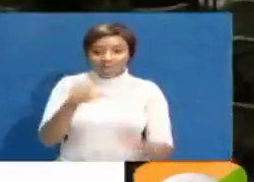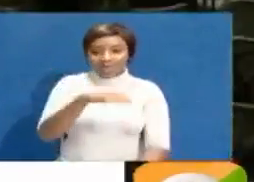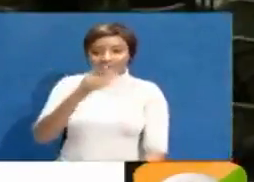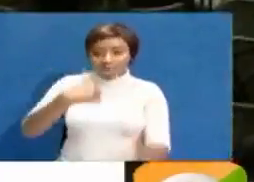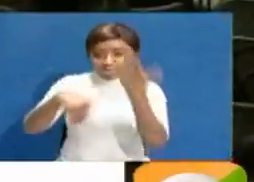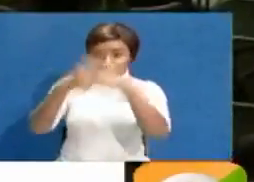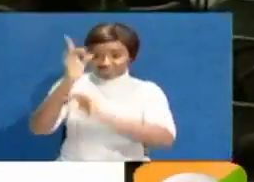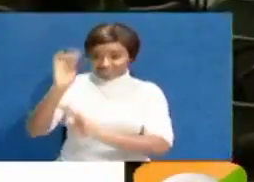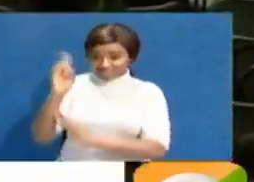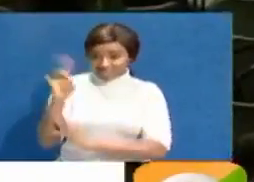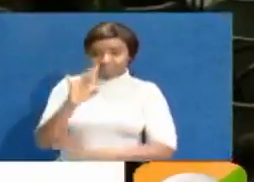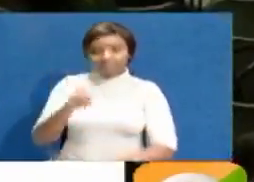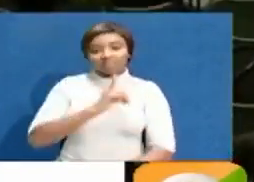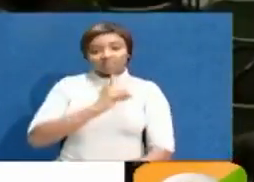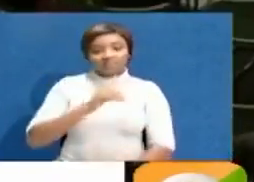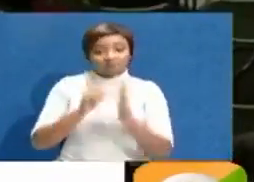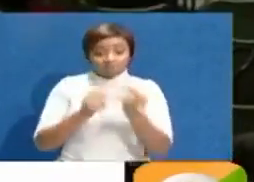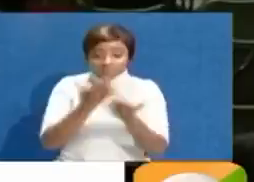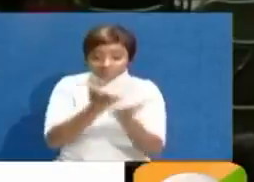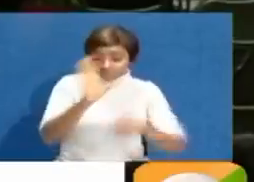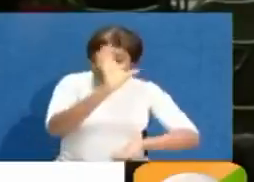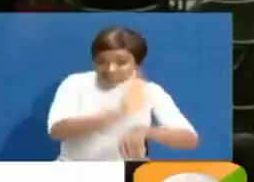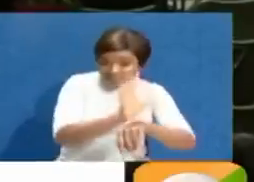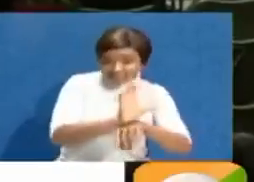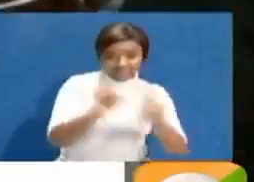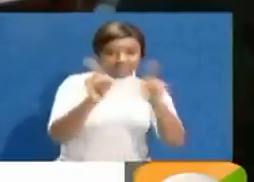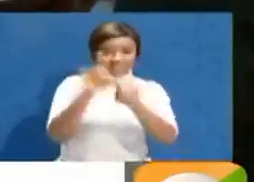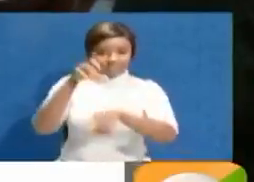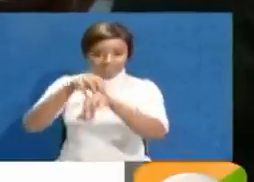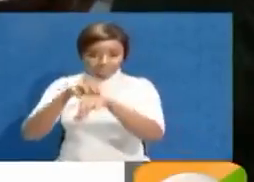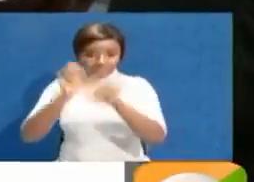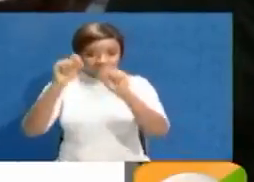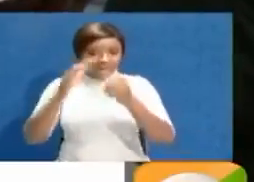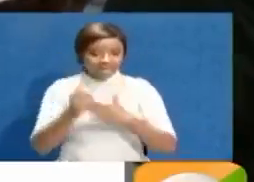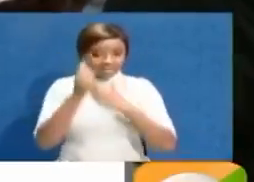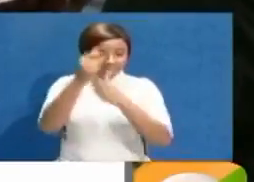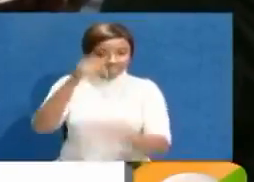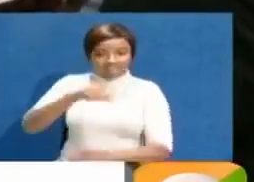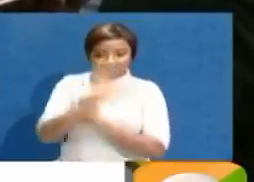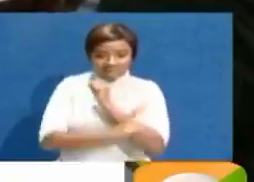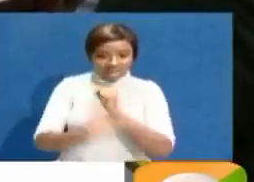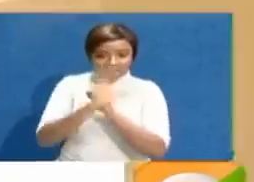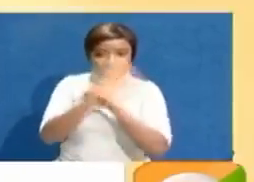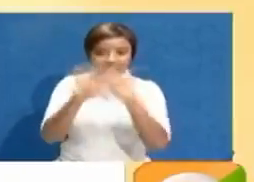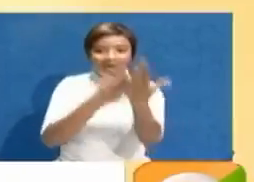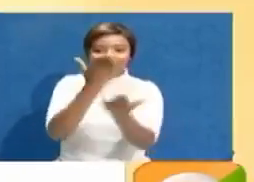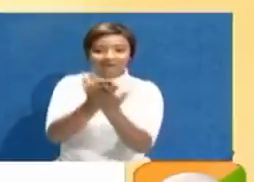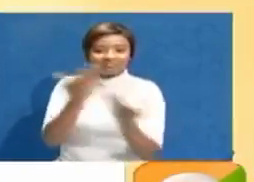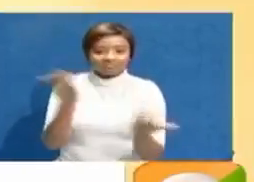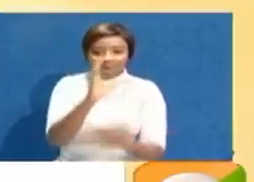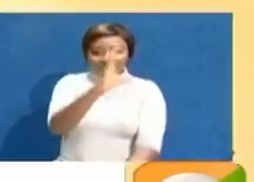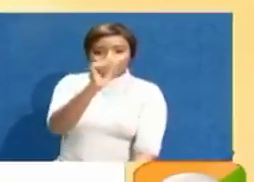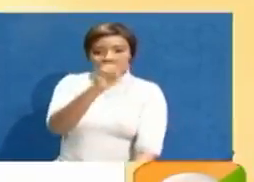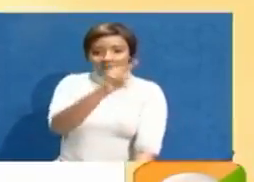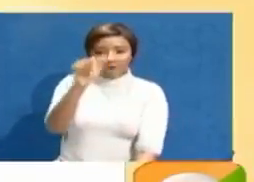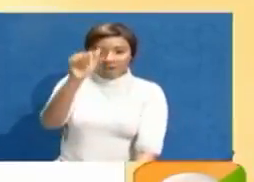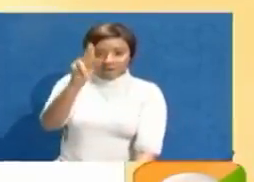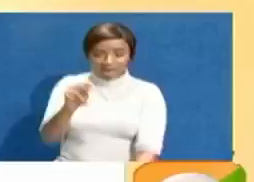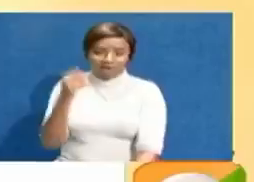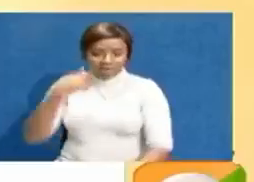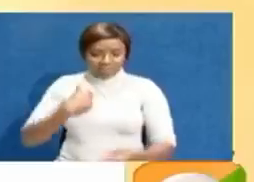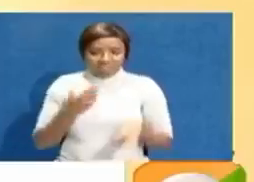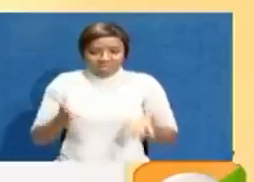Hall, reiterated that the church can lead the country to the proverbial promised land of Canaan. I am here to appeal to